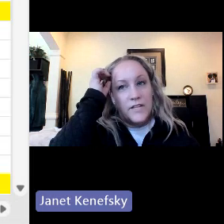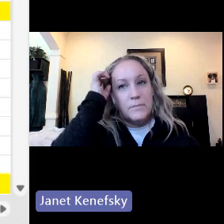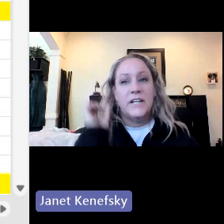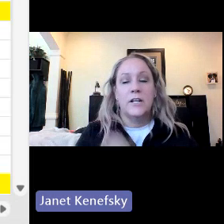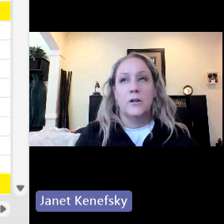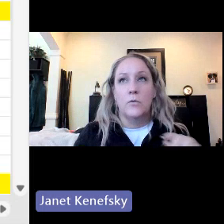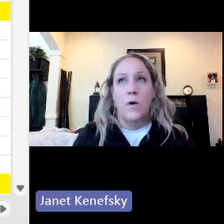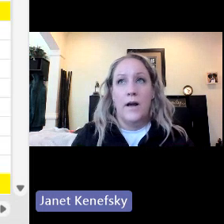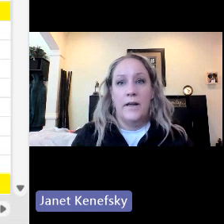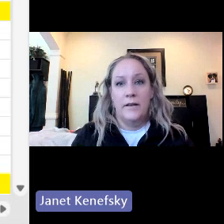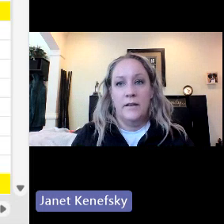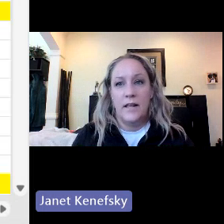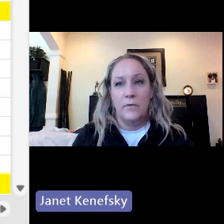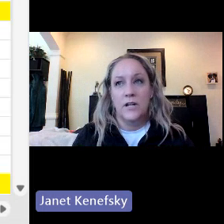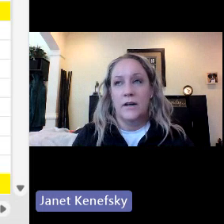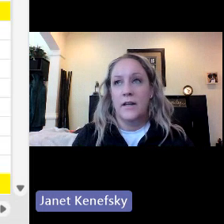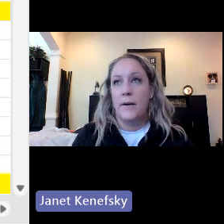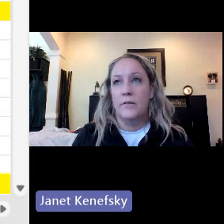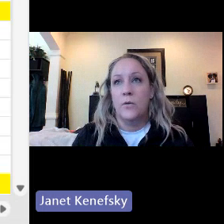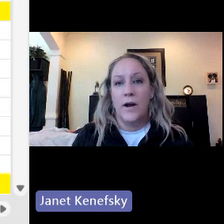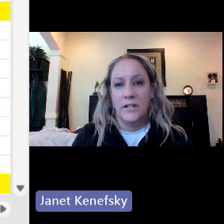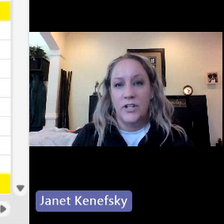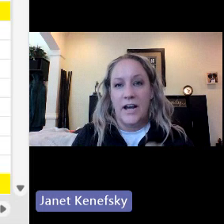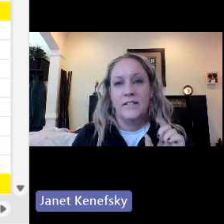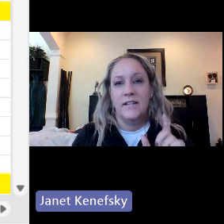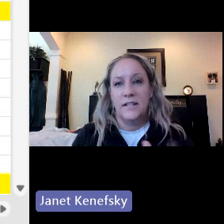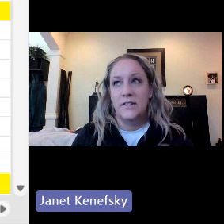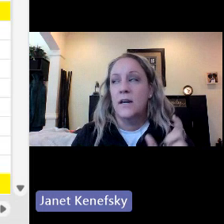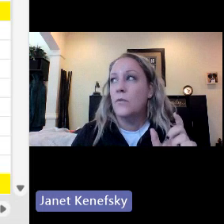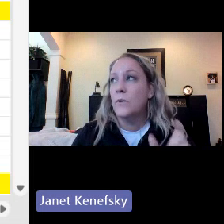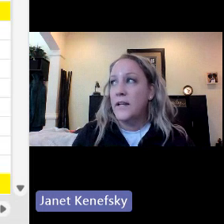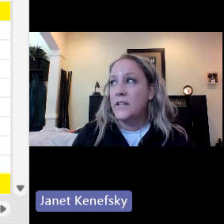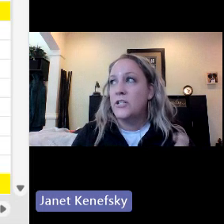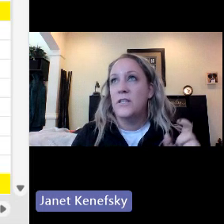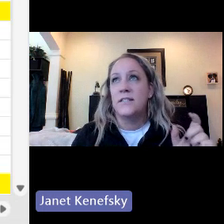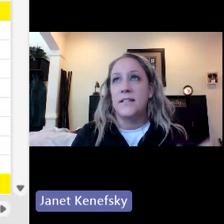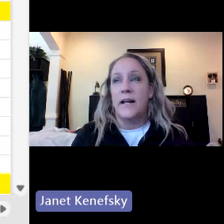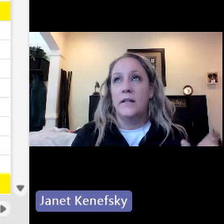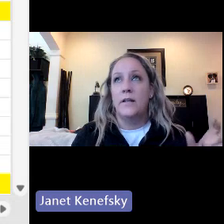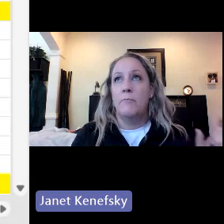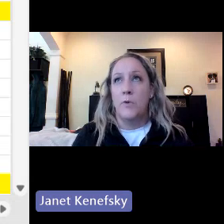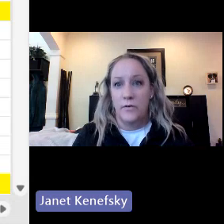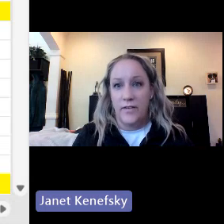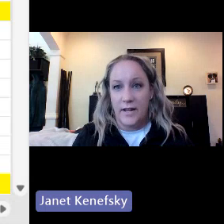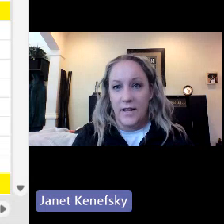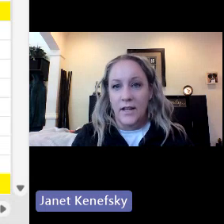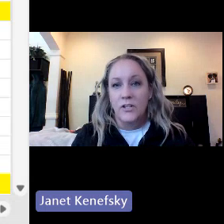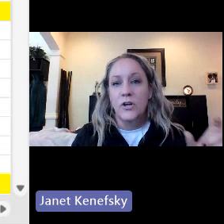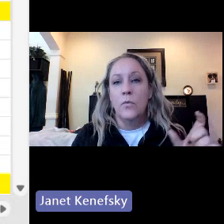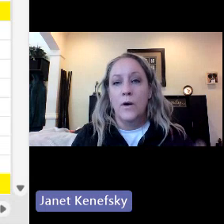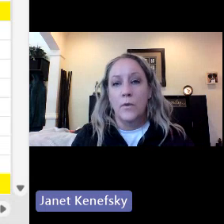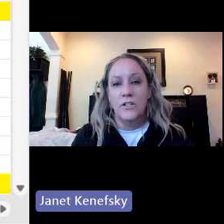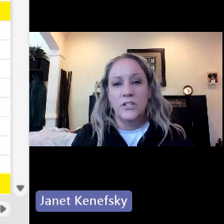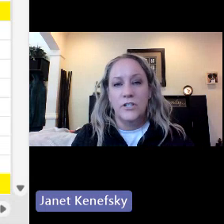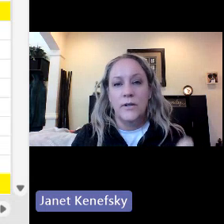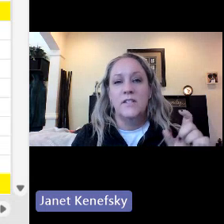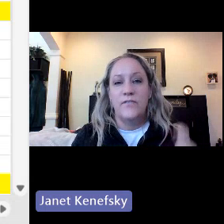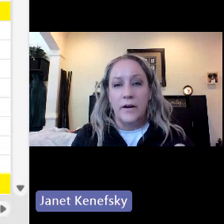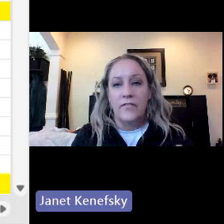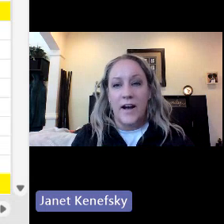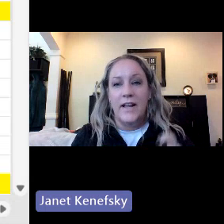right, but for this particular one that we're talking about, the wine and jazz, it's related to the silent movie. So what